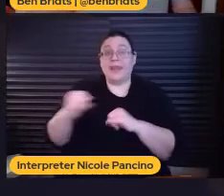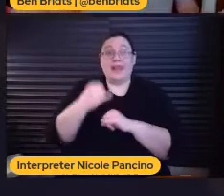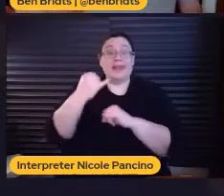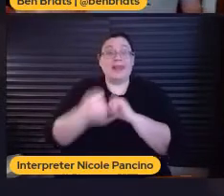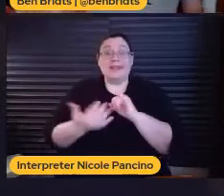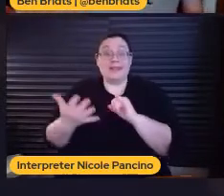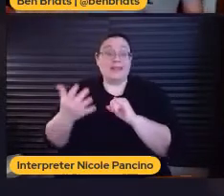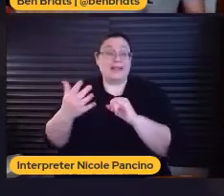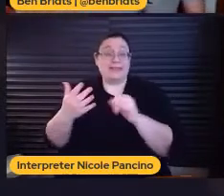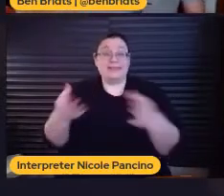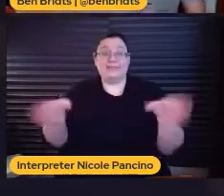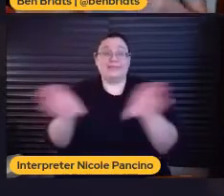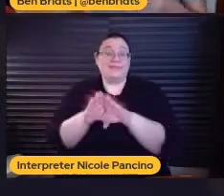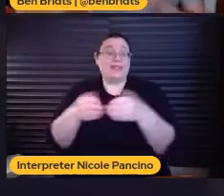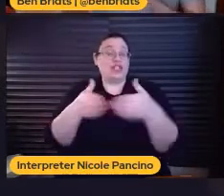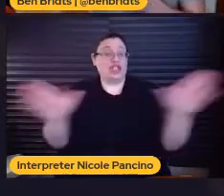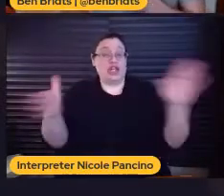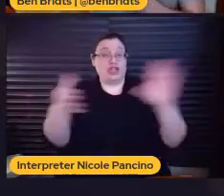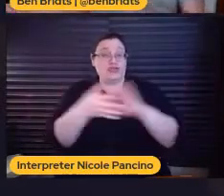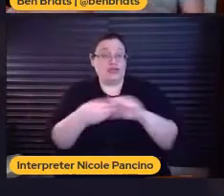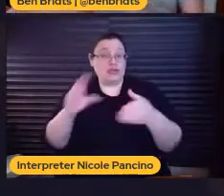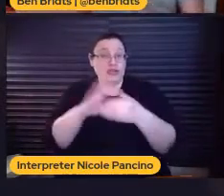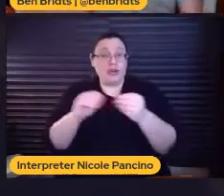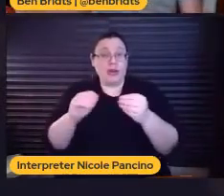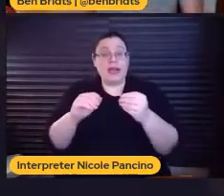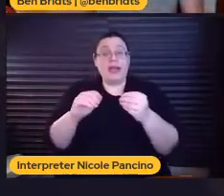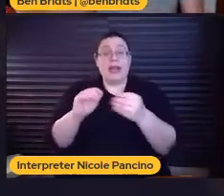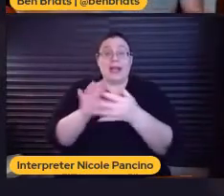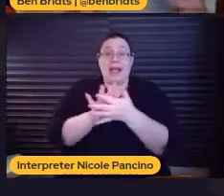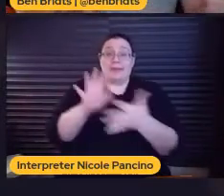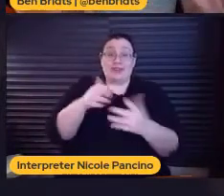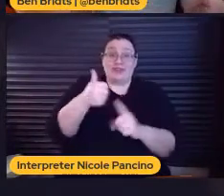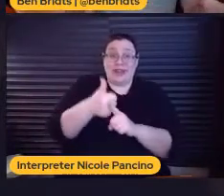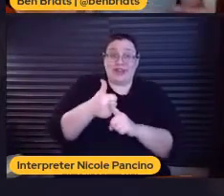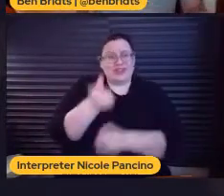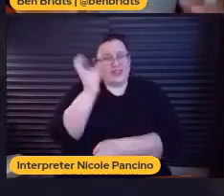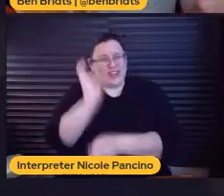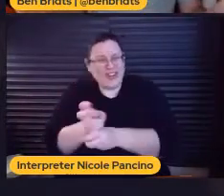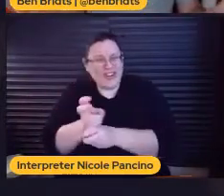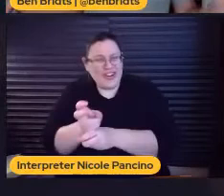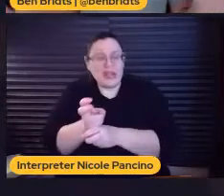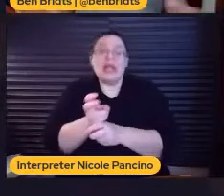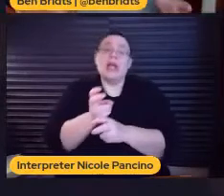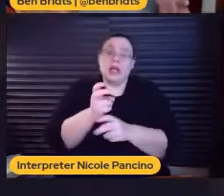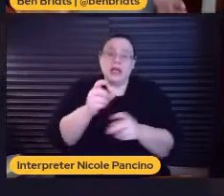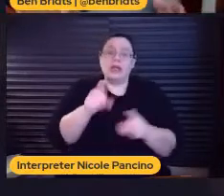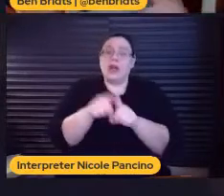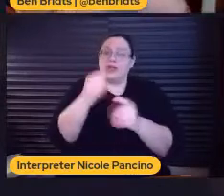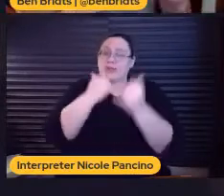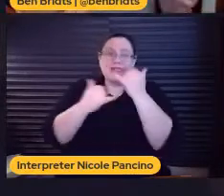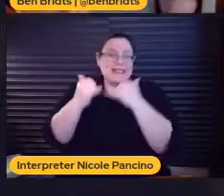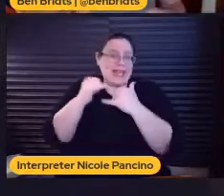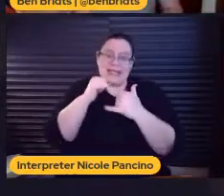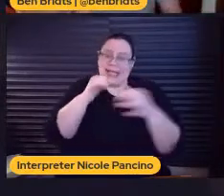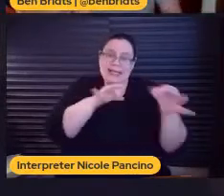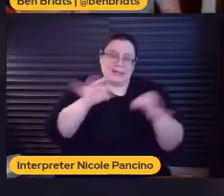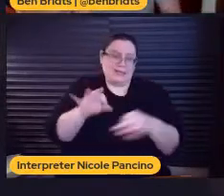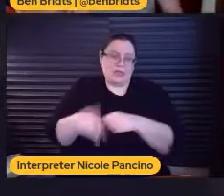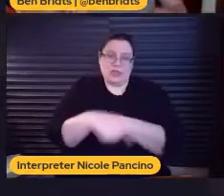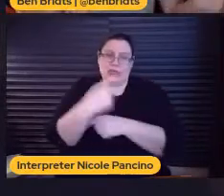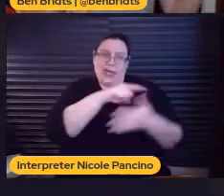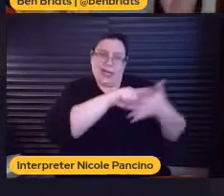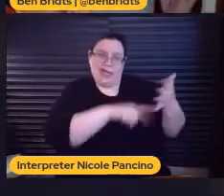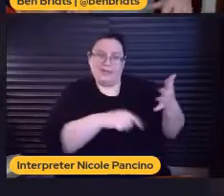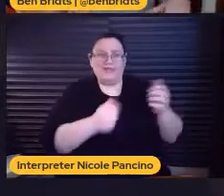with a general story about how abstractions are hard. There are also some mistakes that I didn't fit in this talk, mostly because of